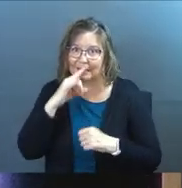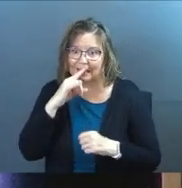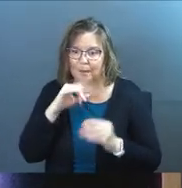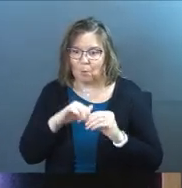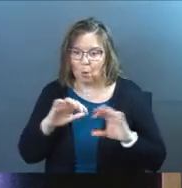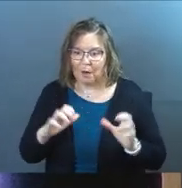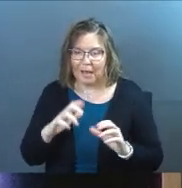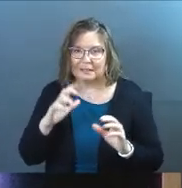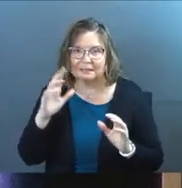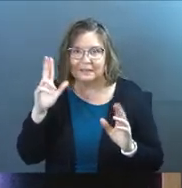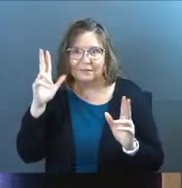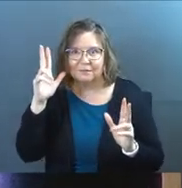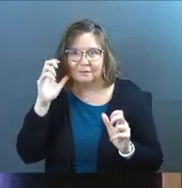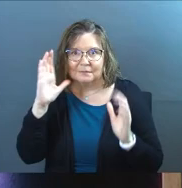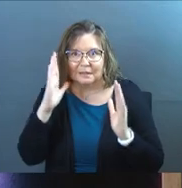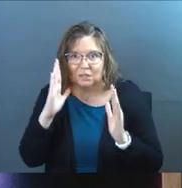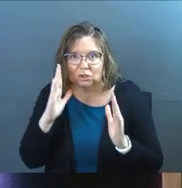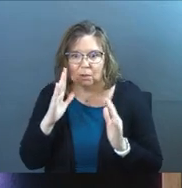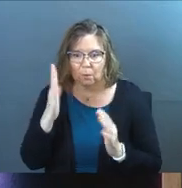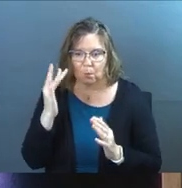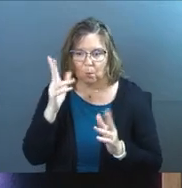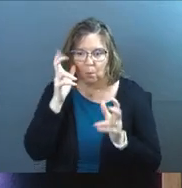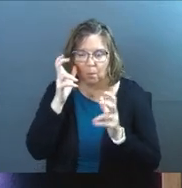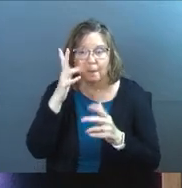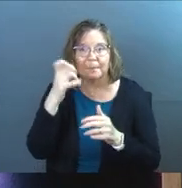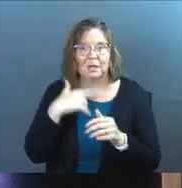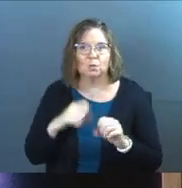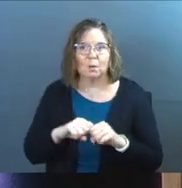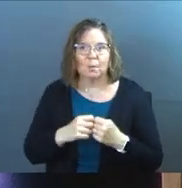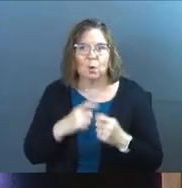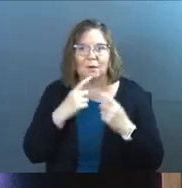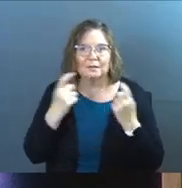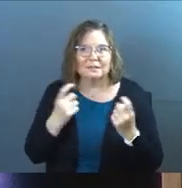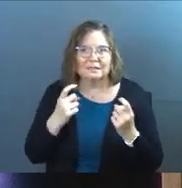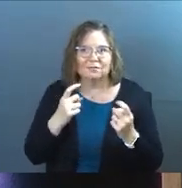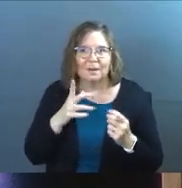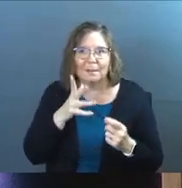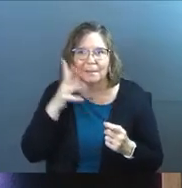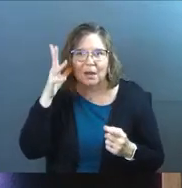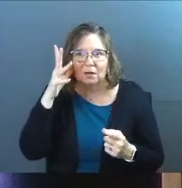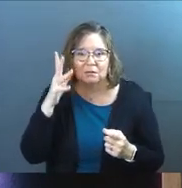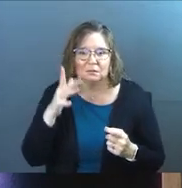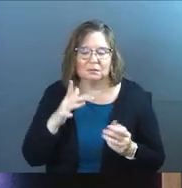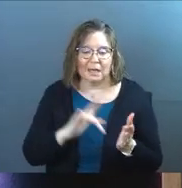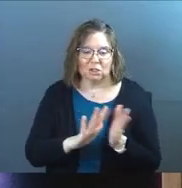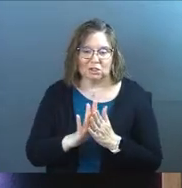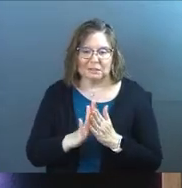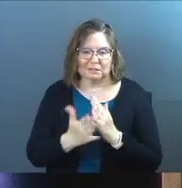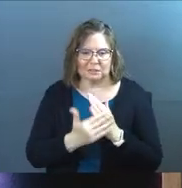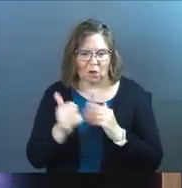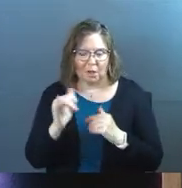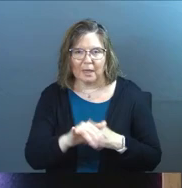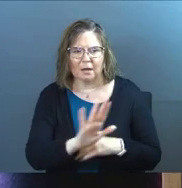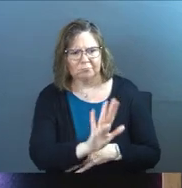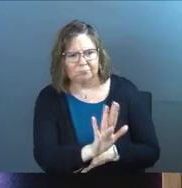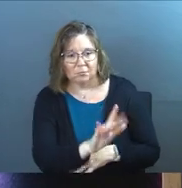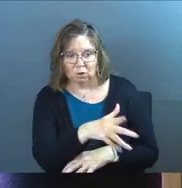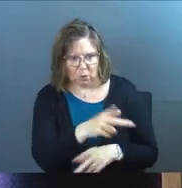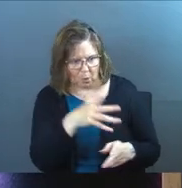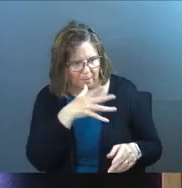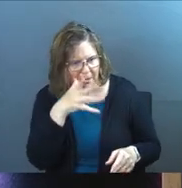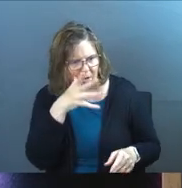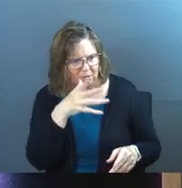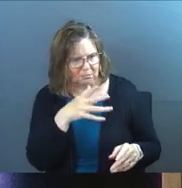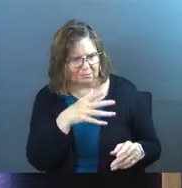more active listener with them? Why? Because we're broken, sinful parents. And Jesus is calling that out. He's like, you're broken,